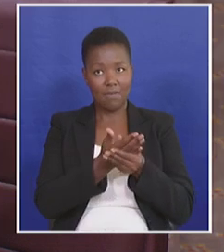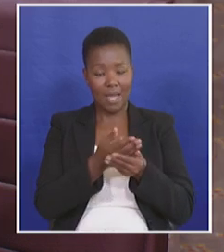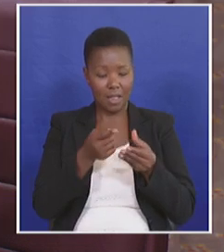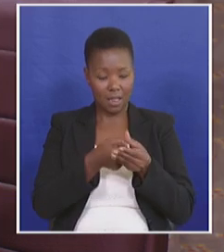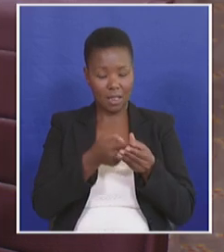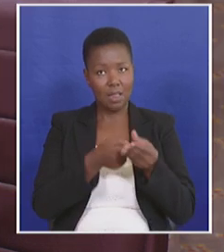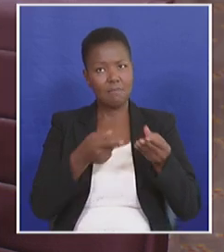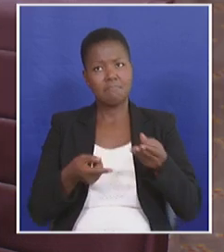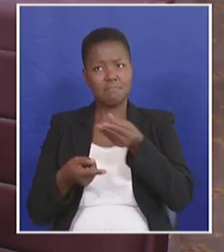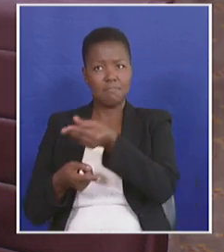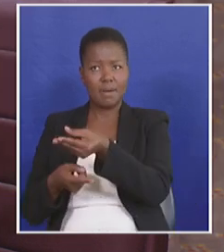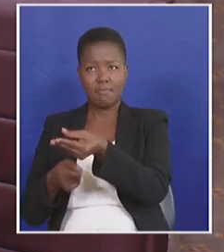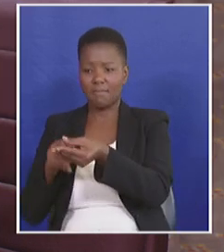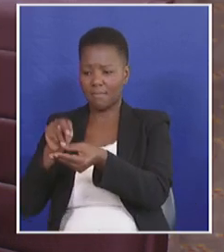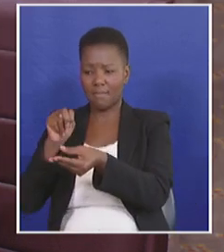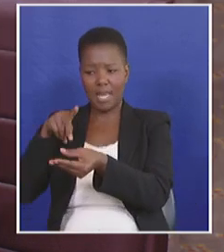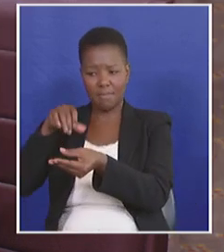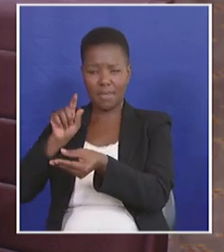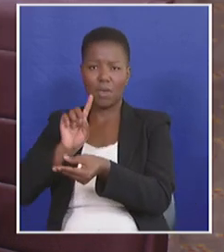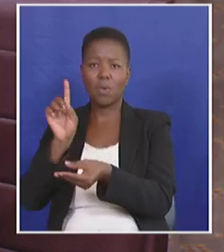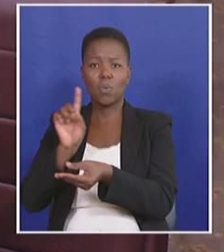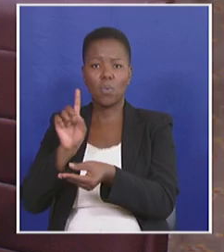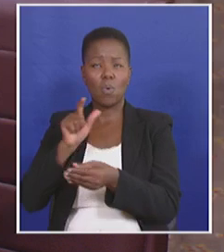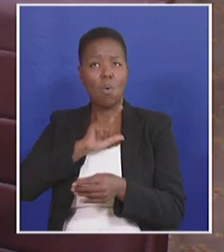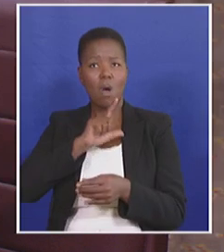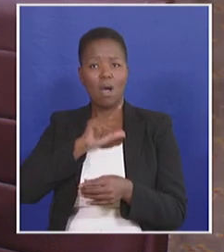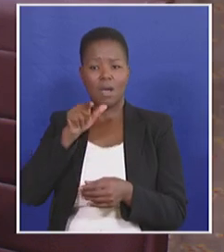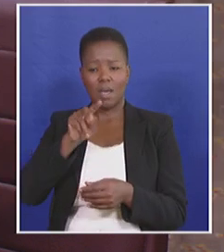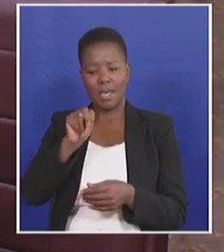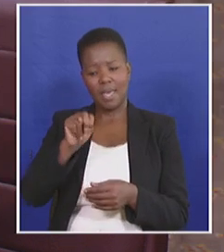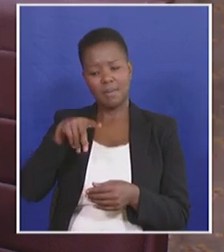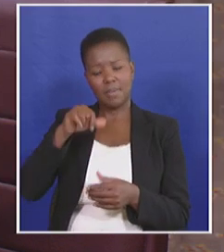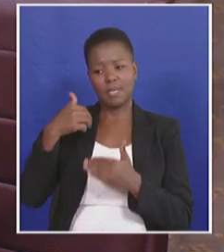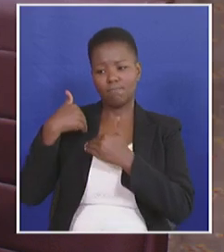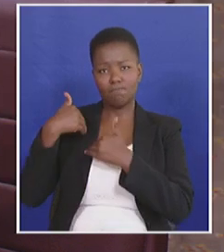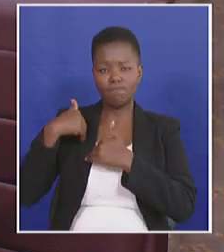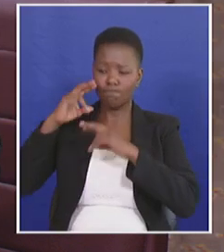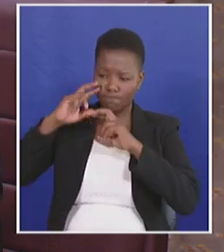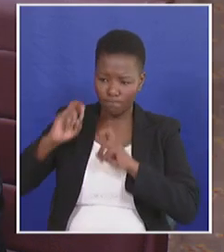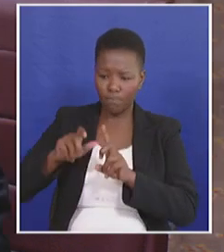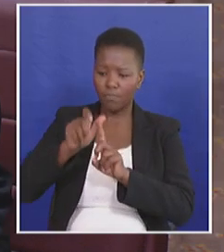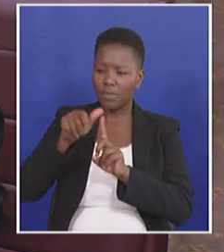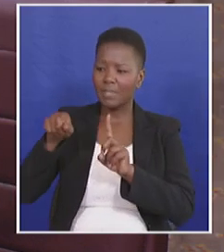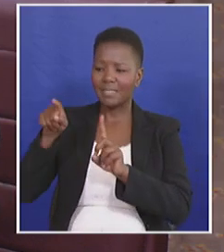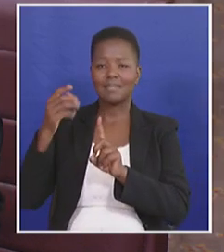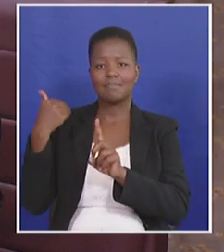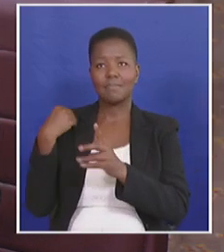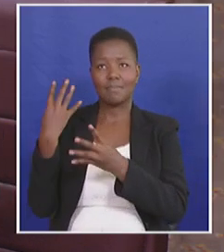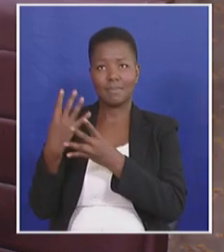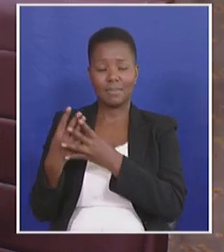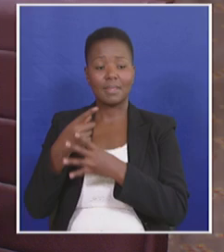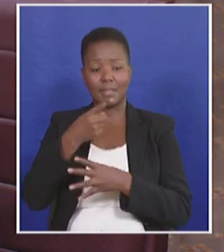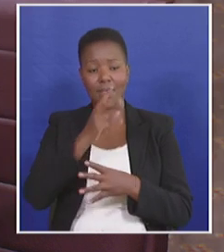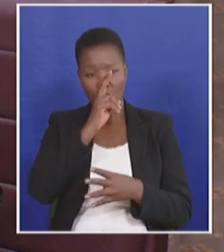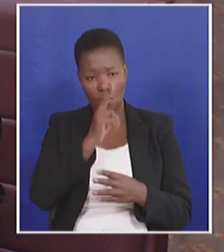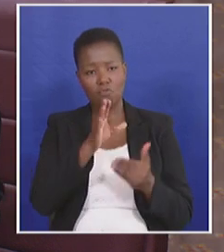because the NPA was only concerned about people who hadn't been prosecuted yet. So the Honourable Member really, with respect, is misleading the